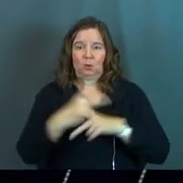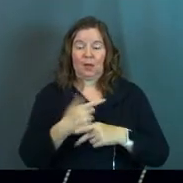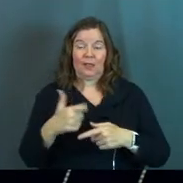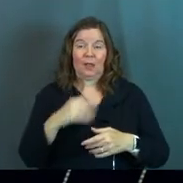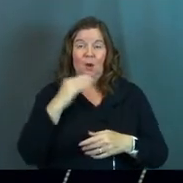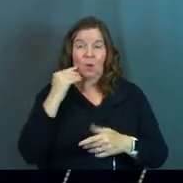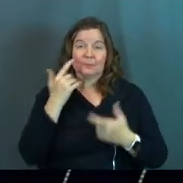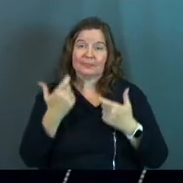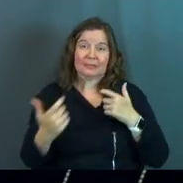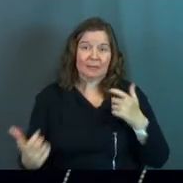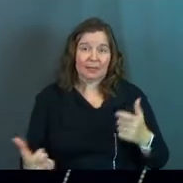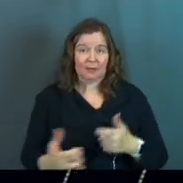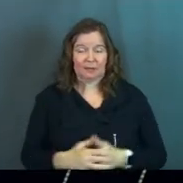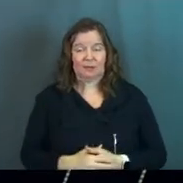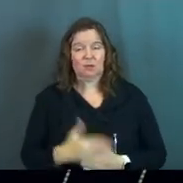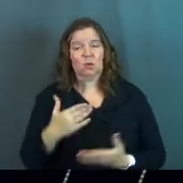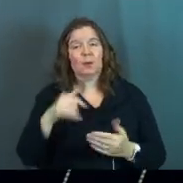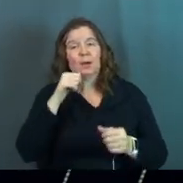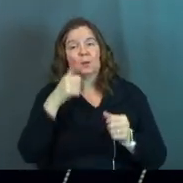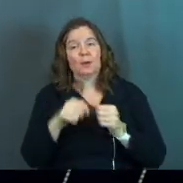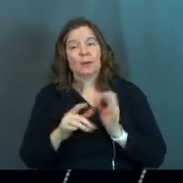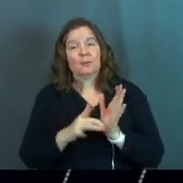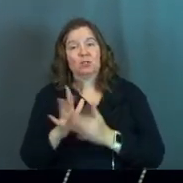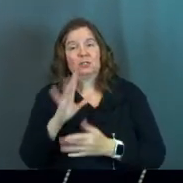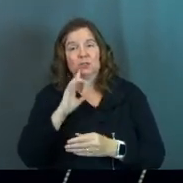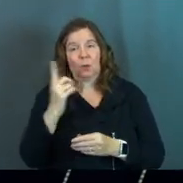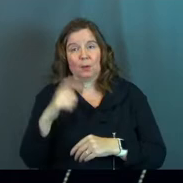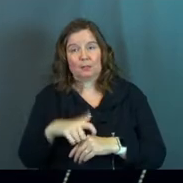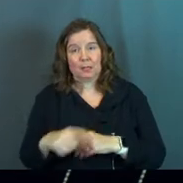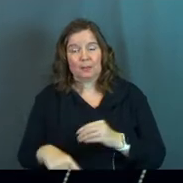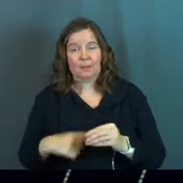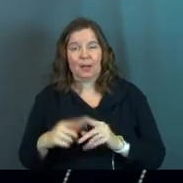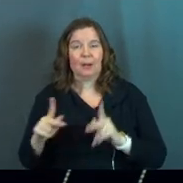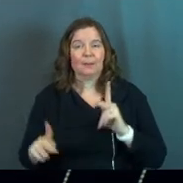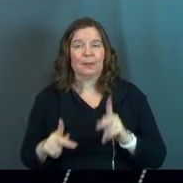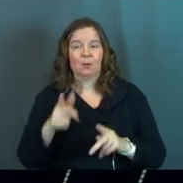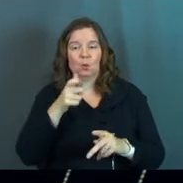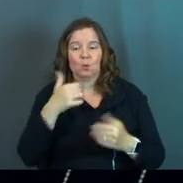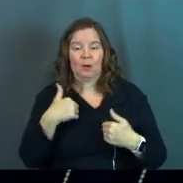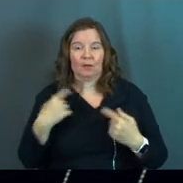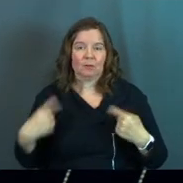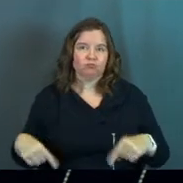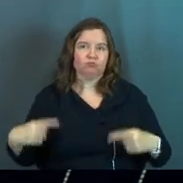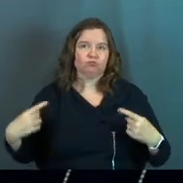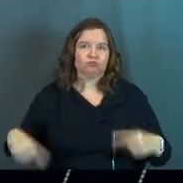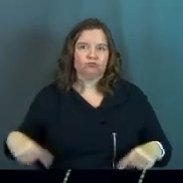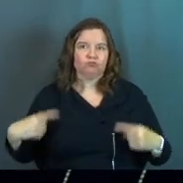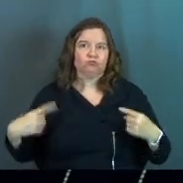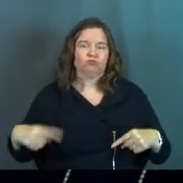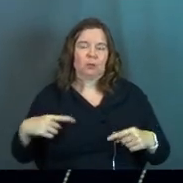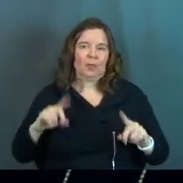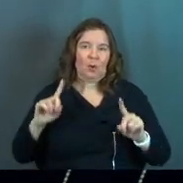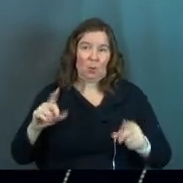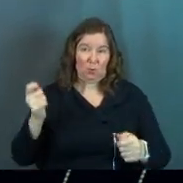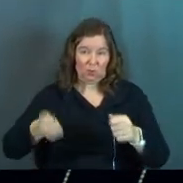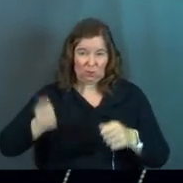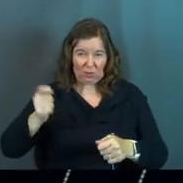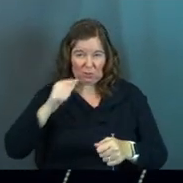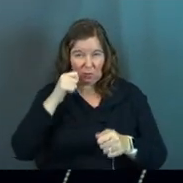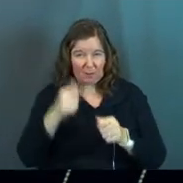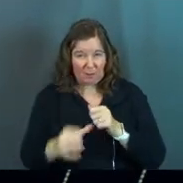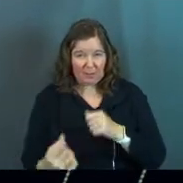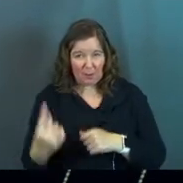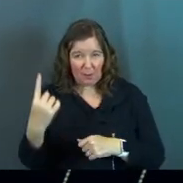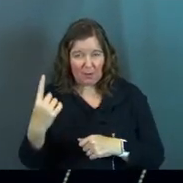so big. You might remember Jesus talked one time about people who were having an argument and they were on the way to the judge. Do you remember that